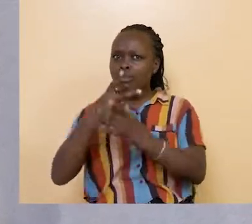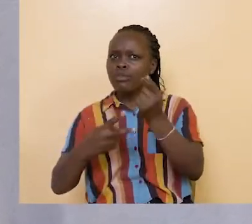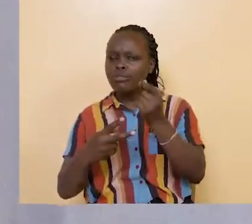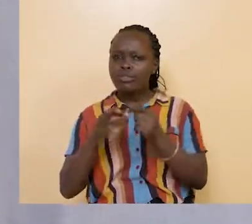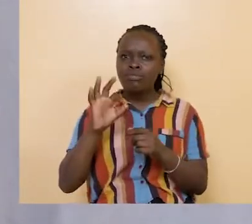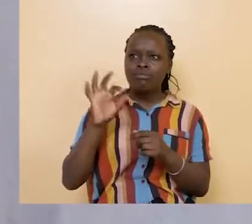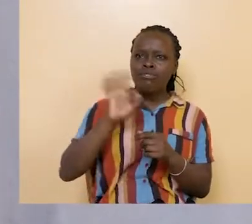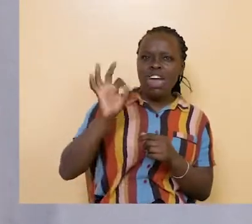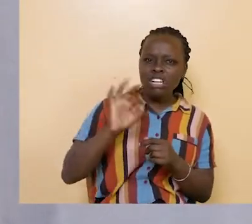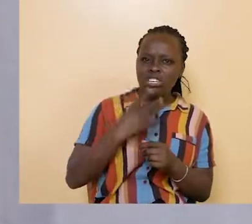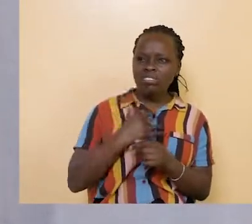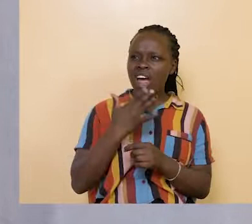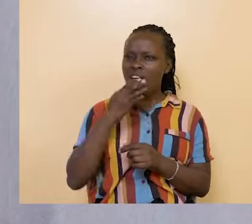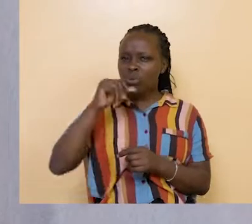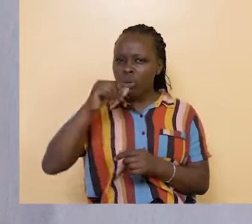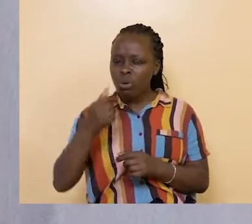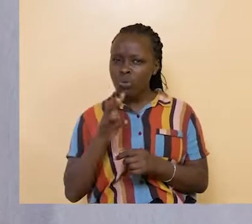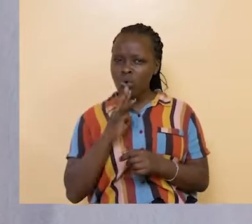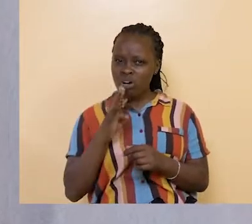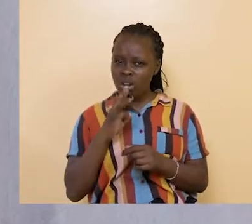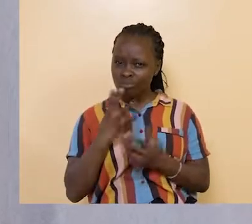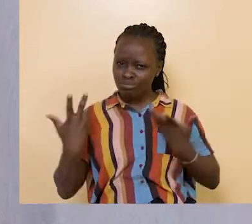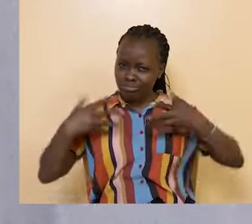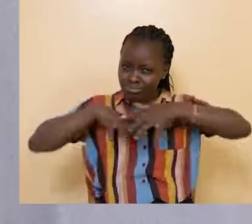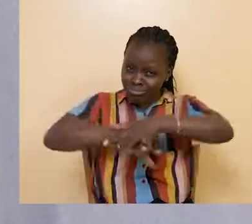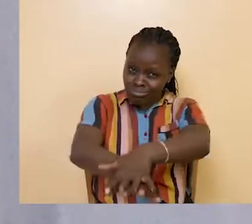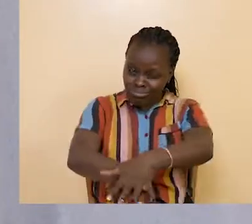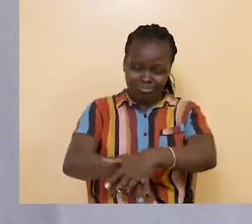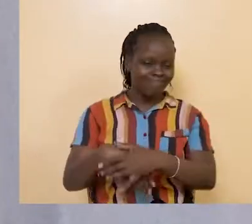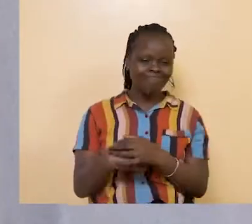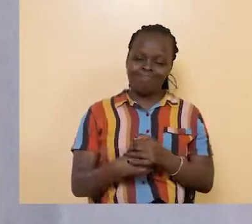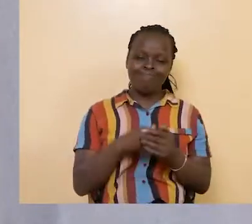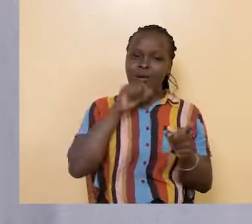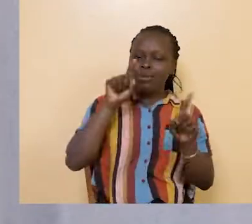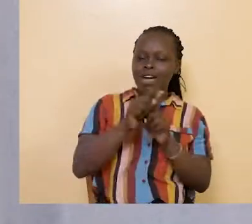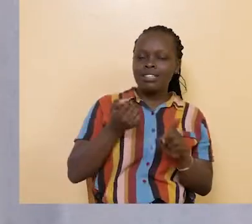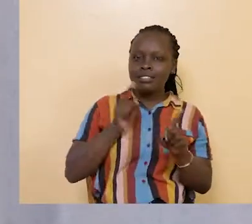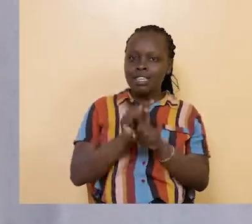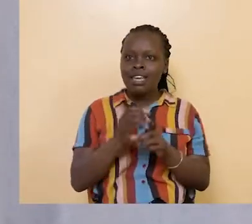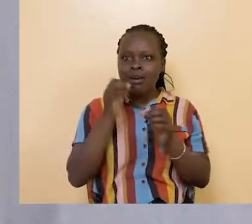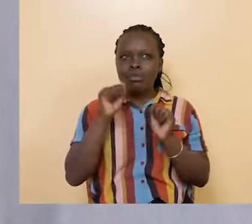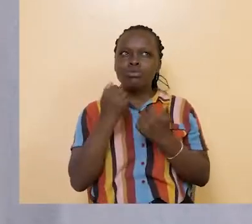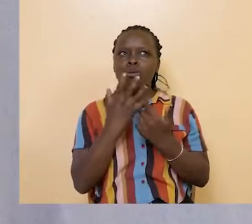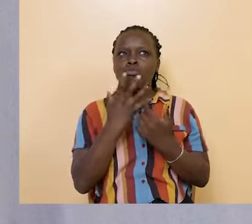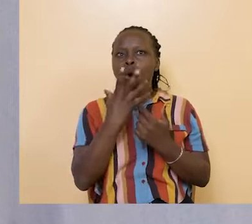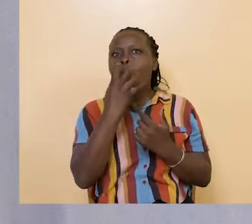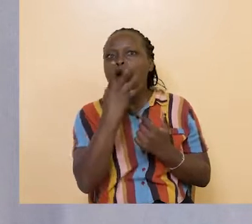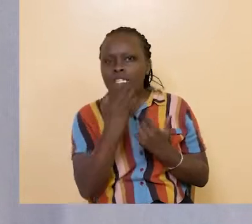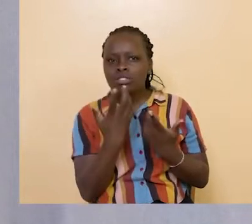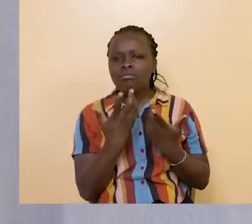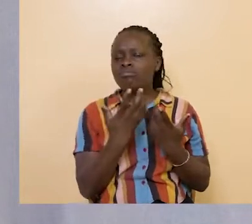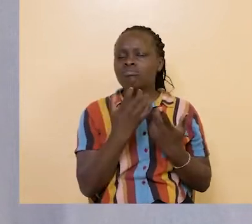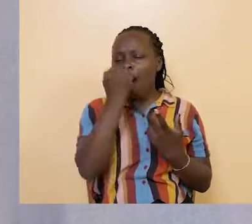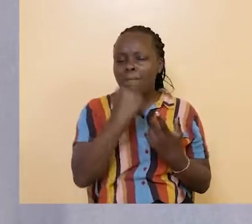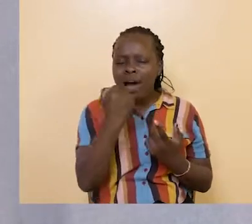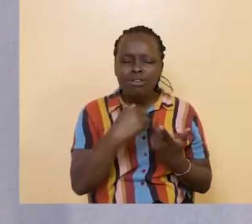water and salt water flow from the same spring? My brothers and sisters, can a fig tree bear olives or a grapevine bear